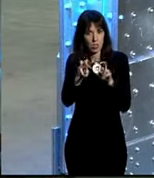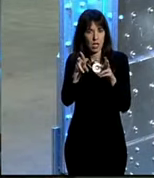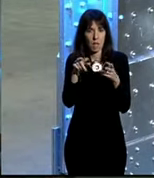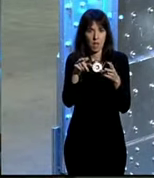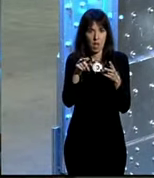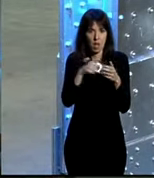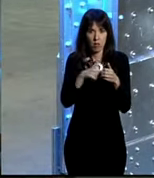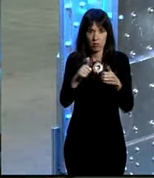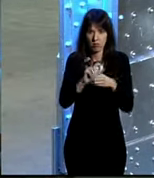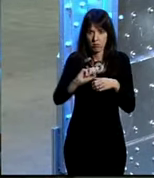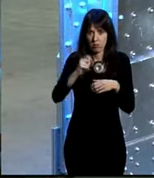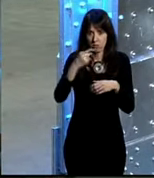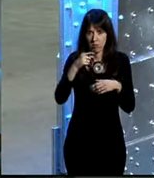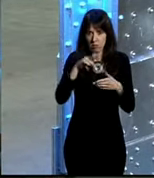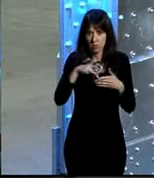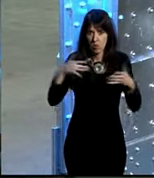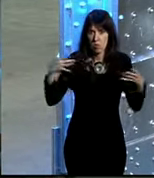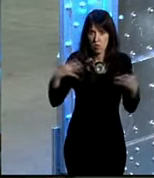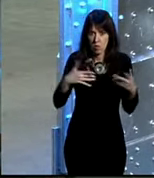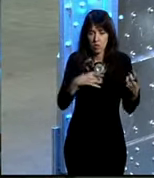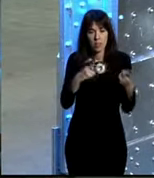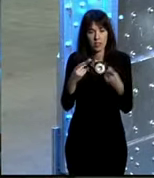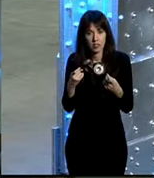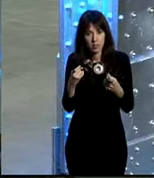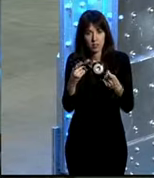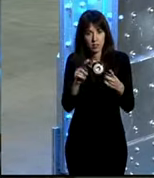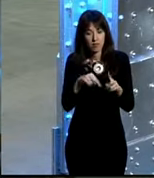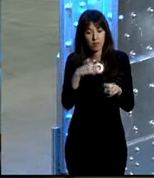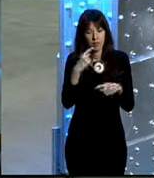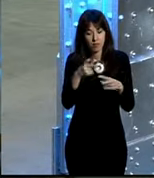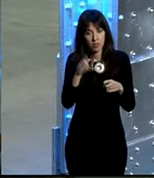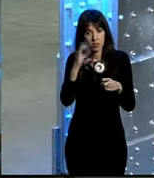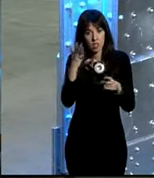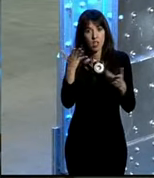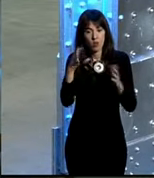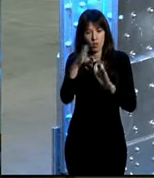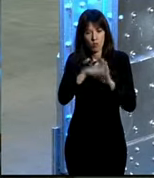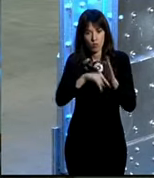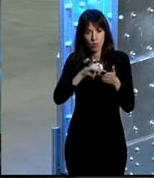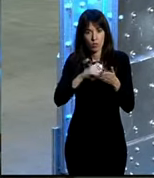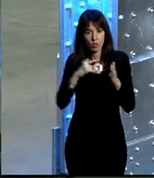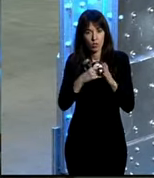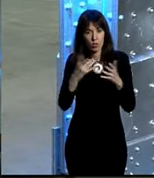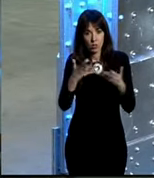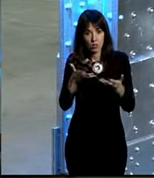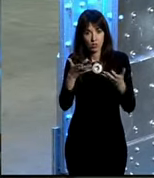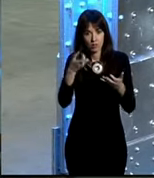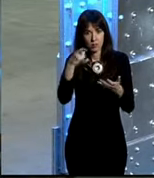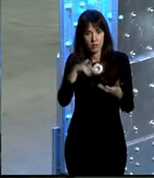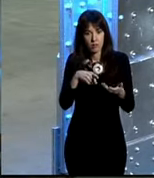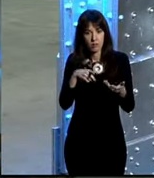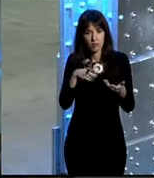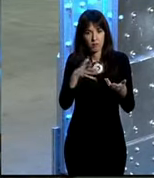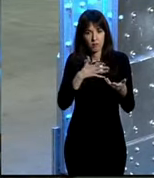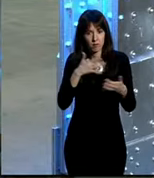for farmers in the area, and it was really pressing for them to solve it. So this is why they came up with